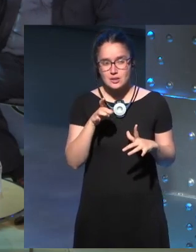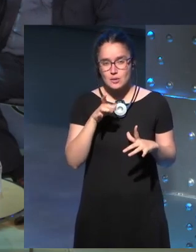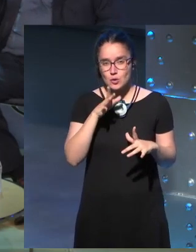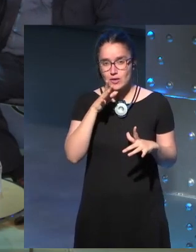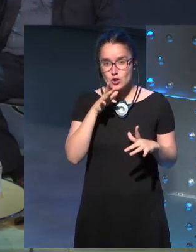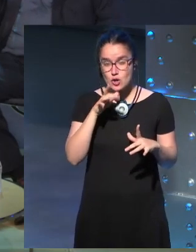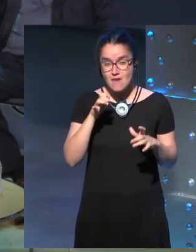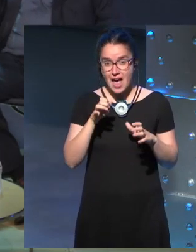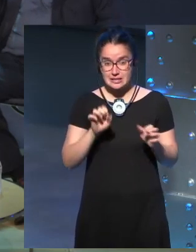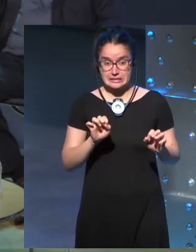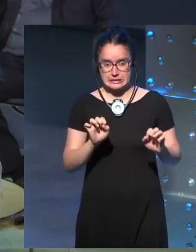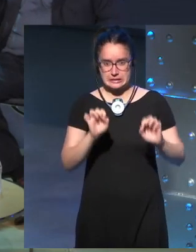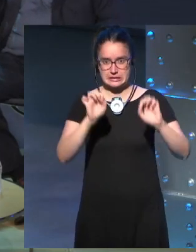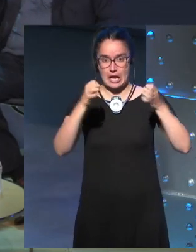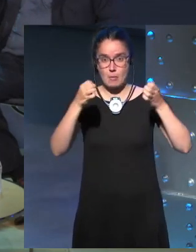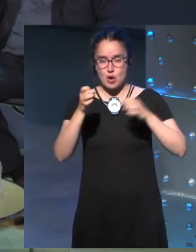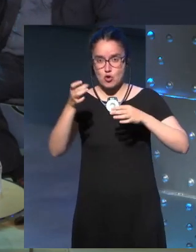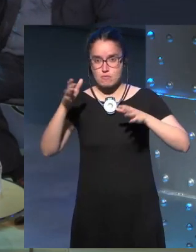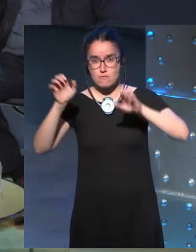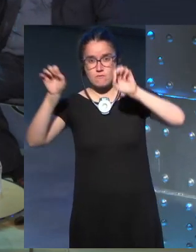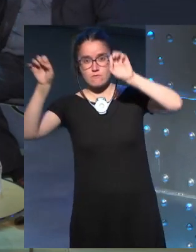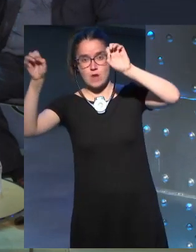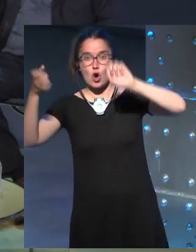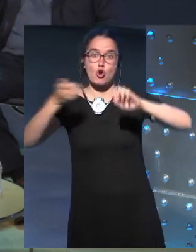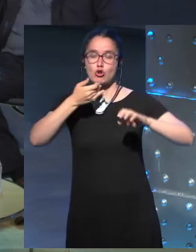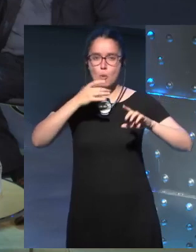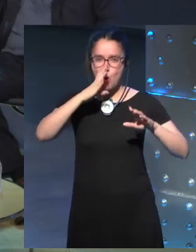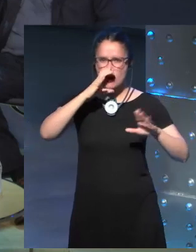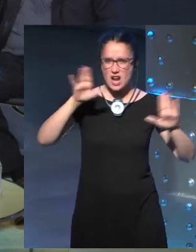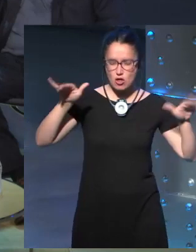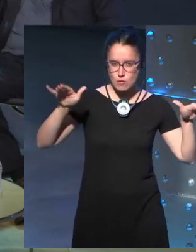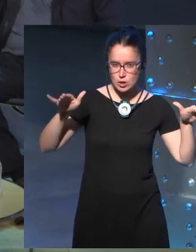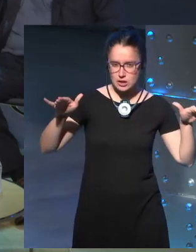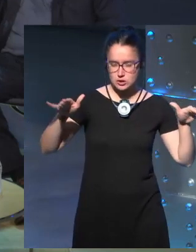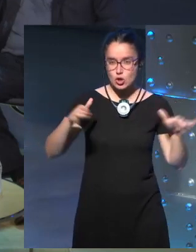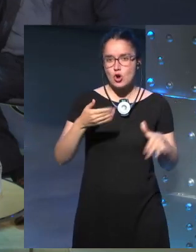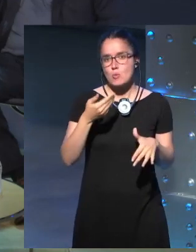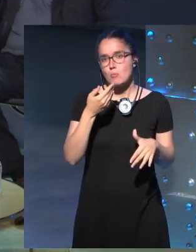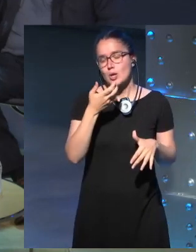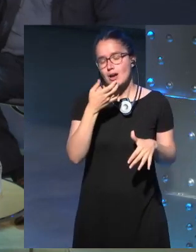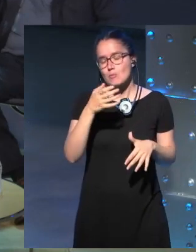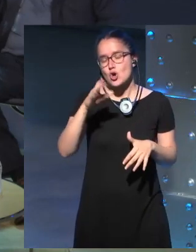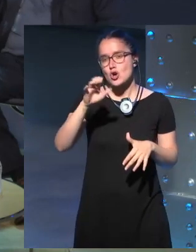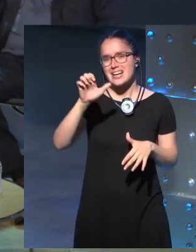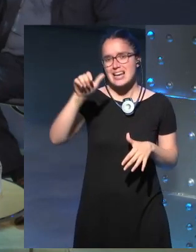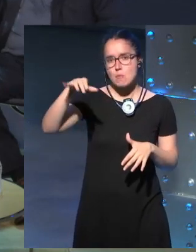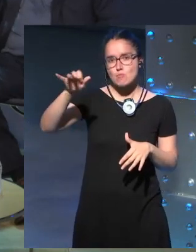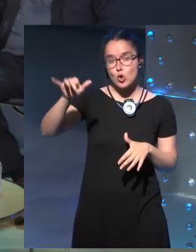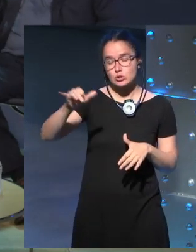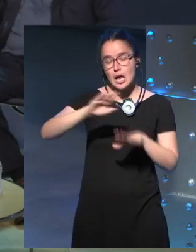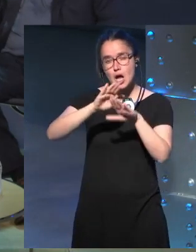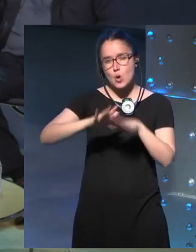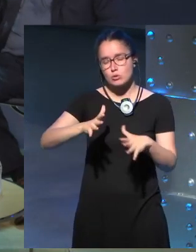pig. And so we've got, Ray Clements is the last maybe great goalkeeper we had.